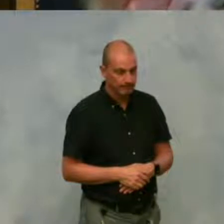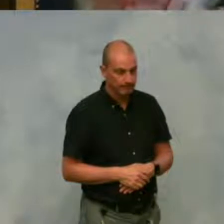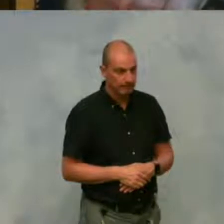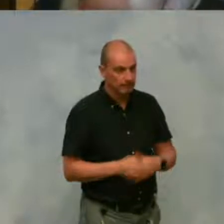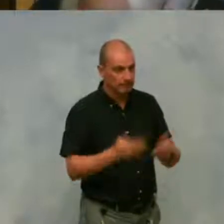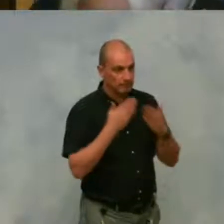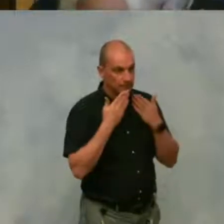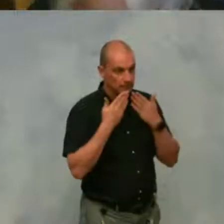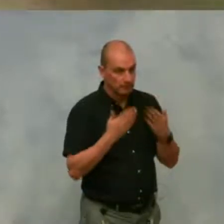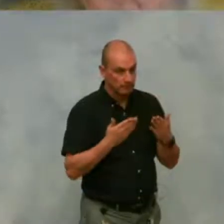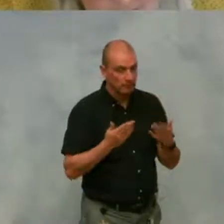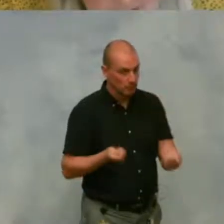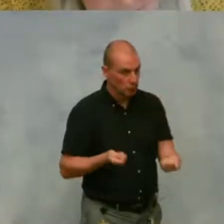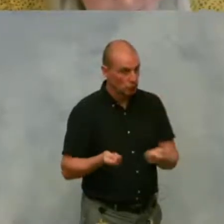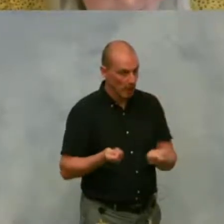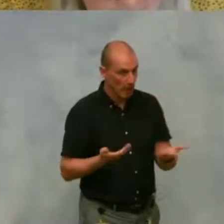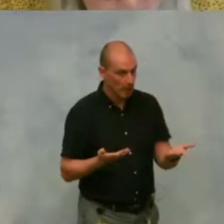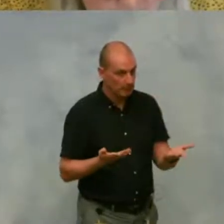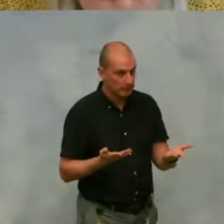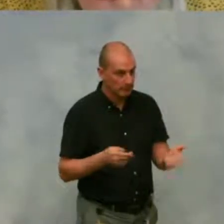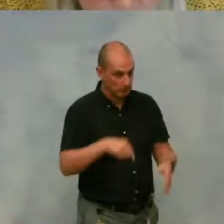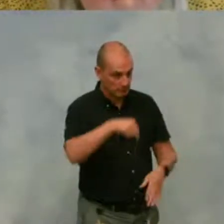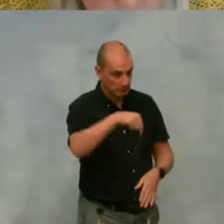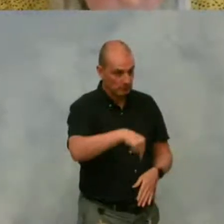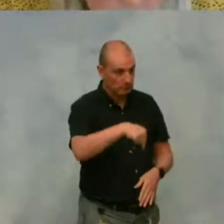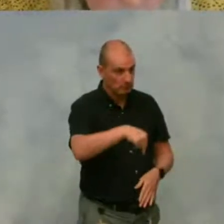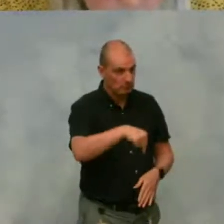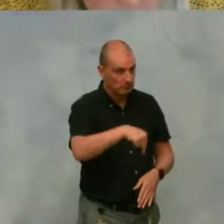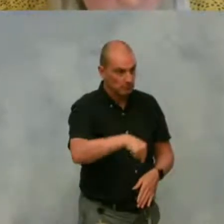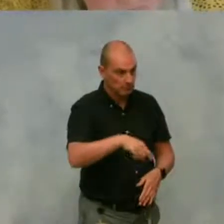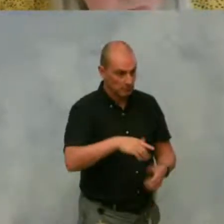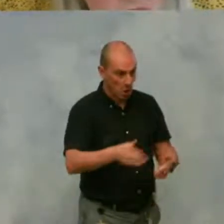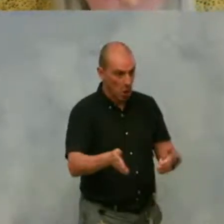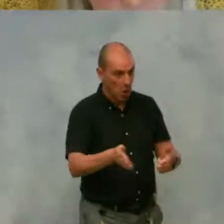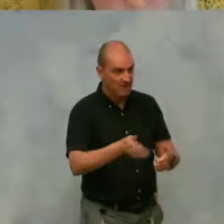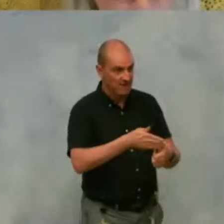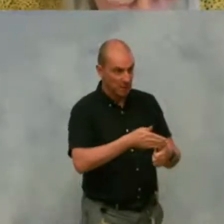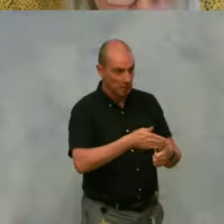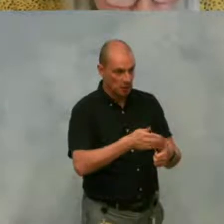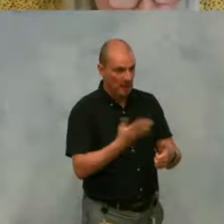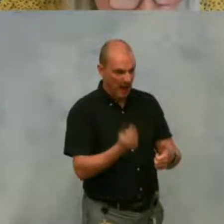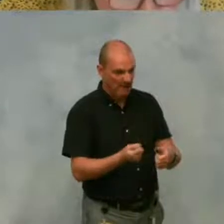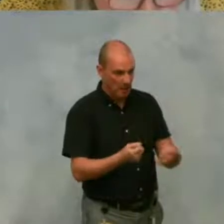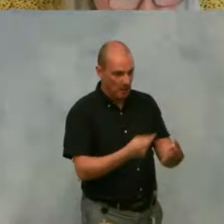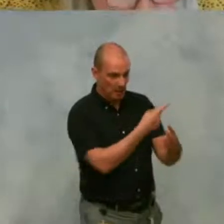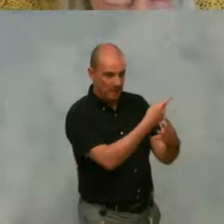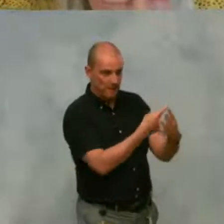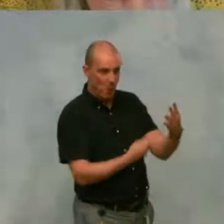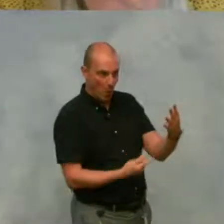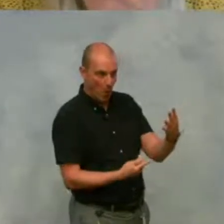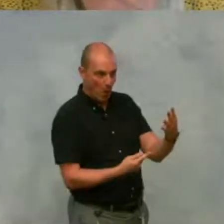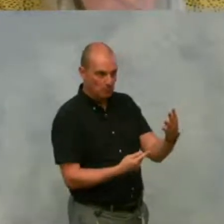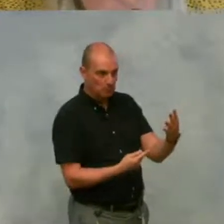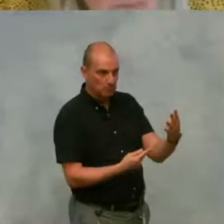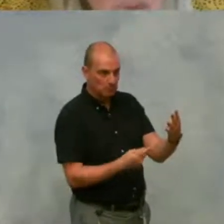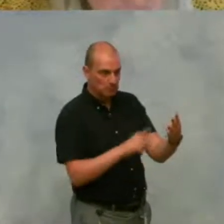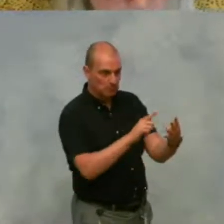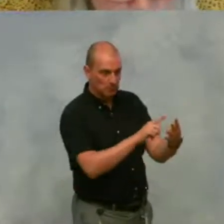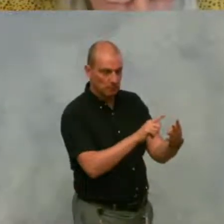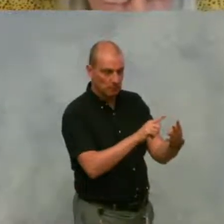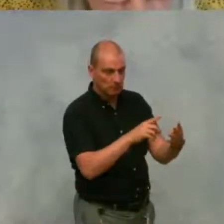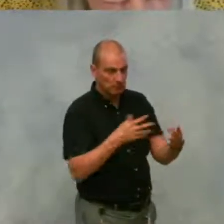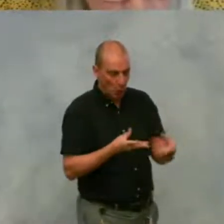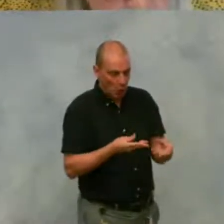Thank you, Chair. This is the first of our run of 4 monitoring reports on the resources